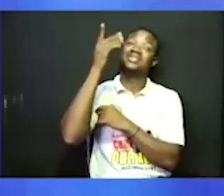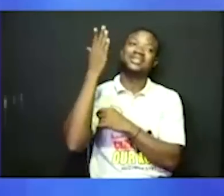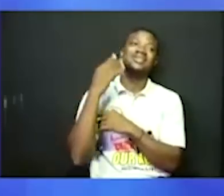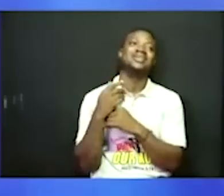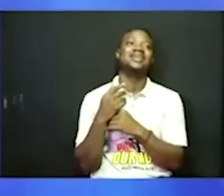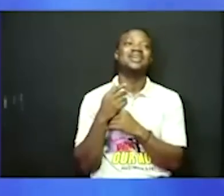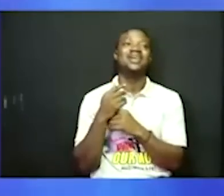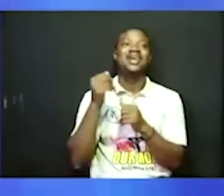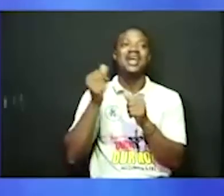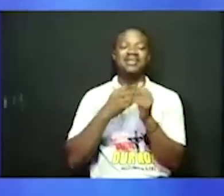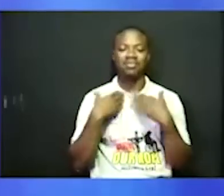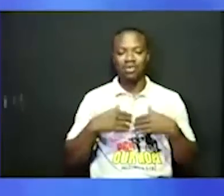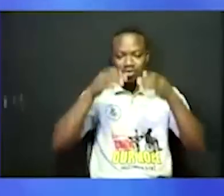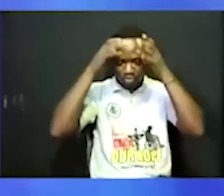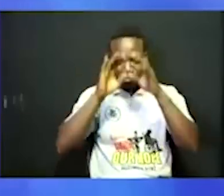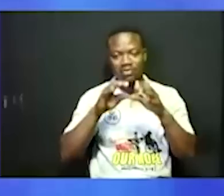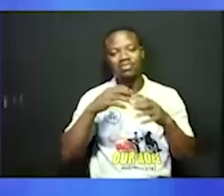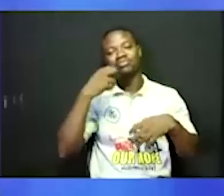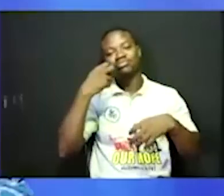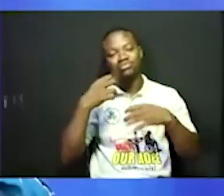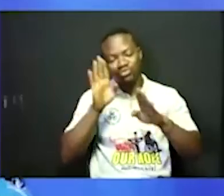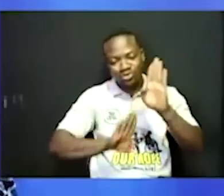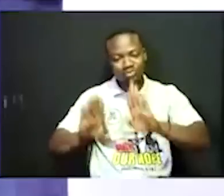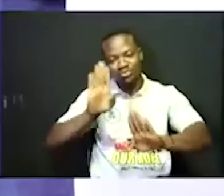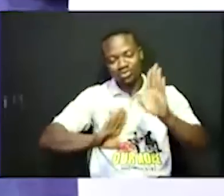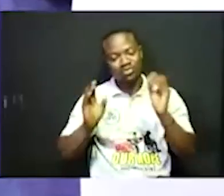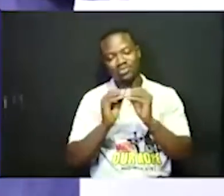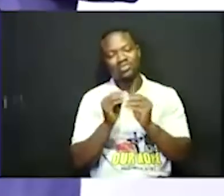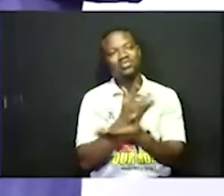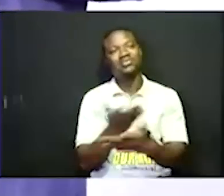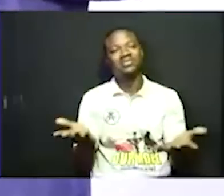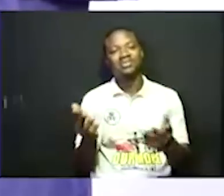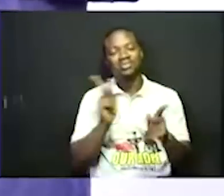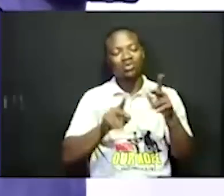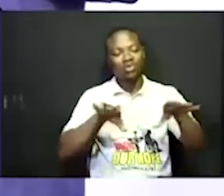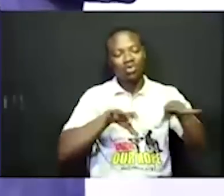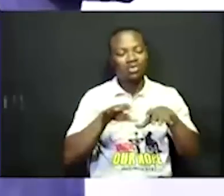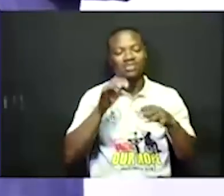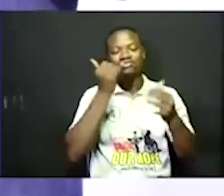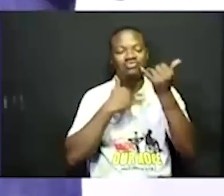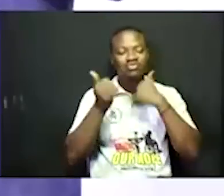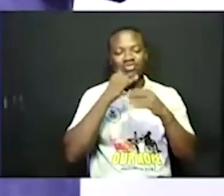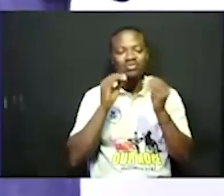and everybody is causing trouble. And we are causing so much offense in his sight.